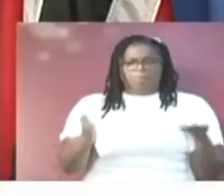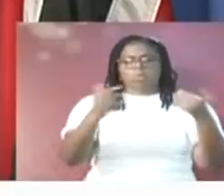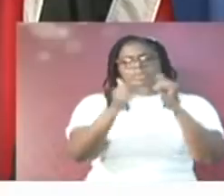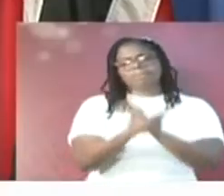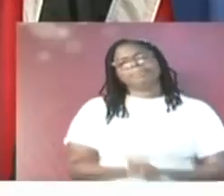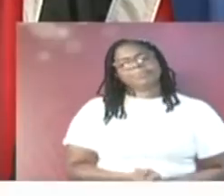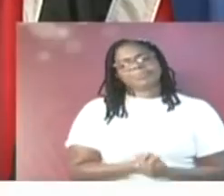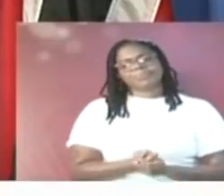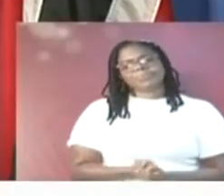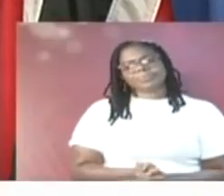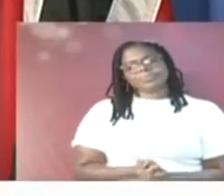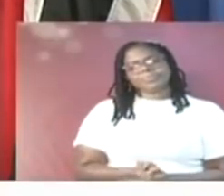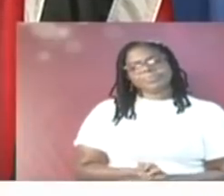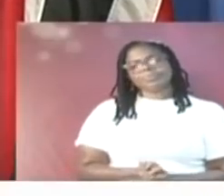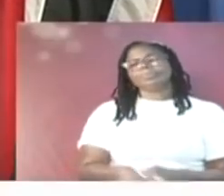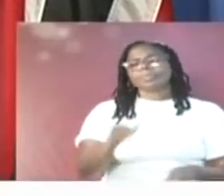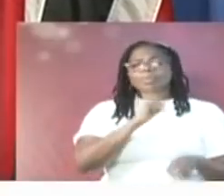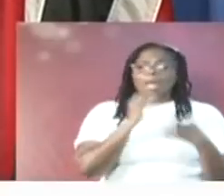I would like